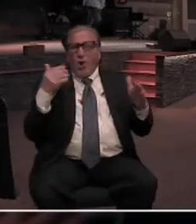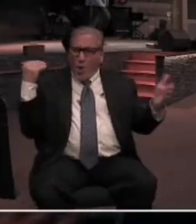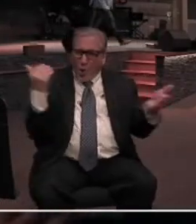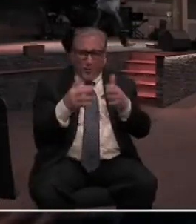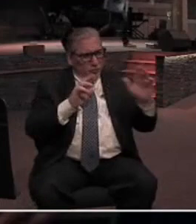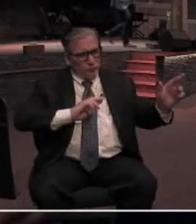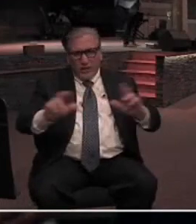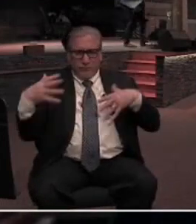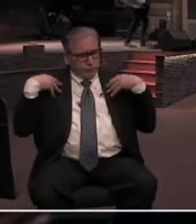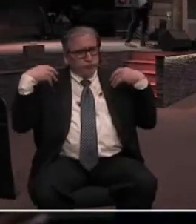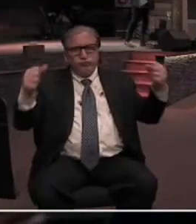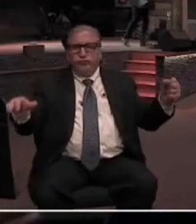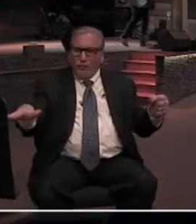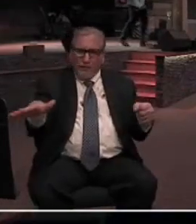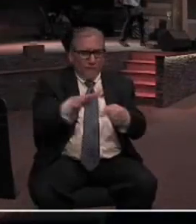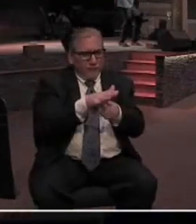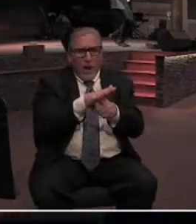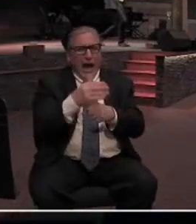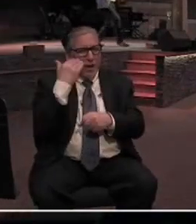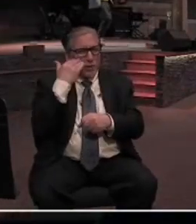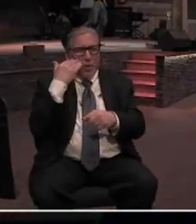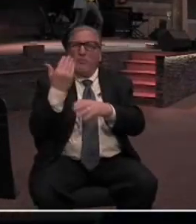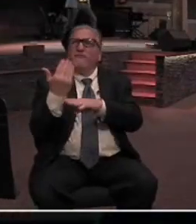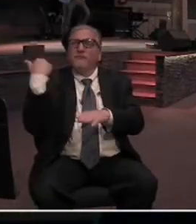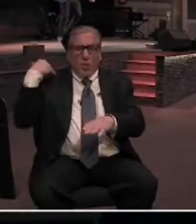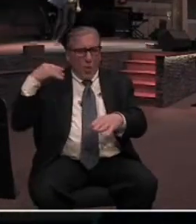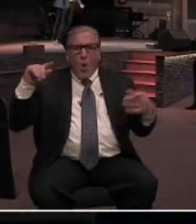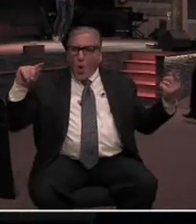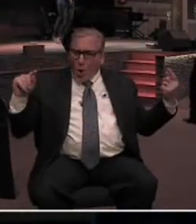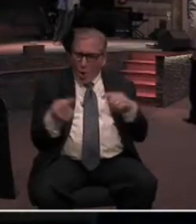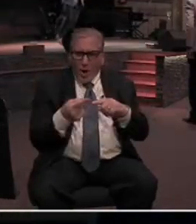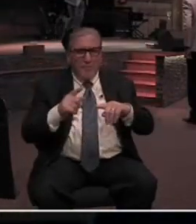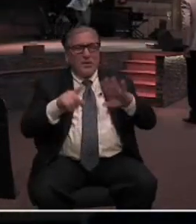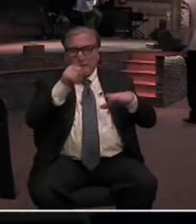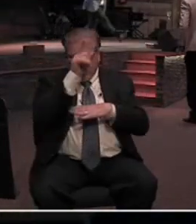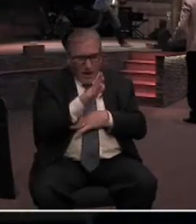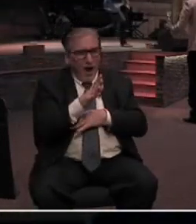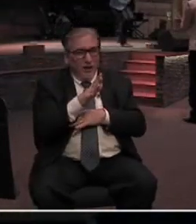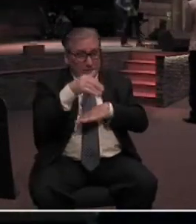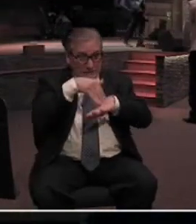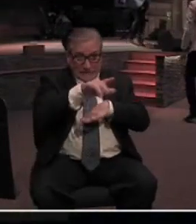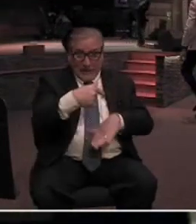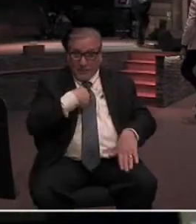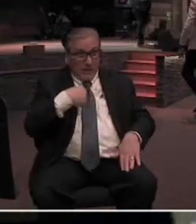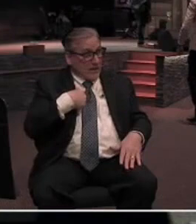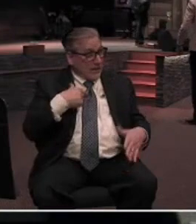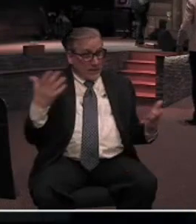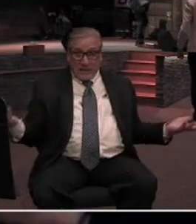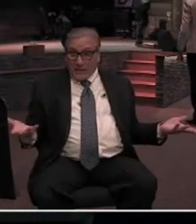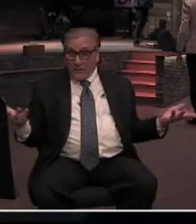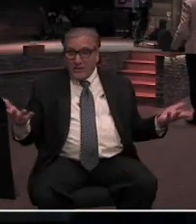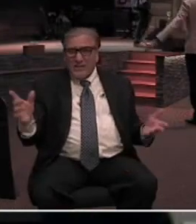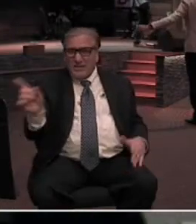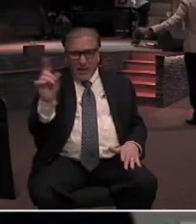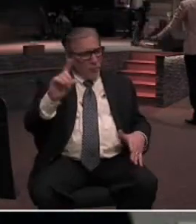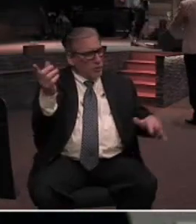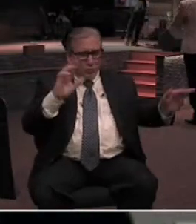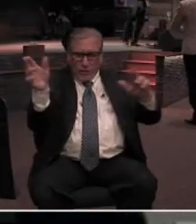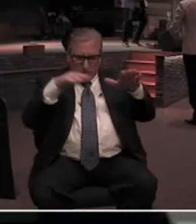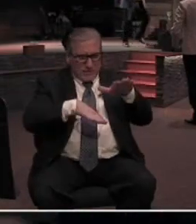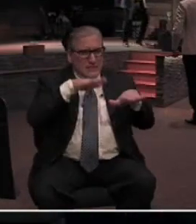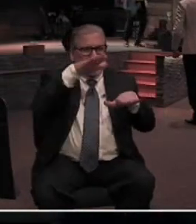hurt. I know you've been down, but God has sent me here. Somebody's about to step into